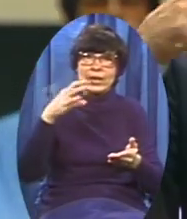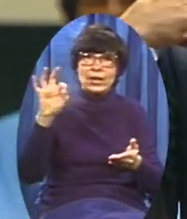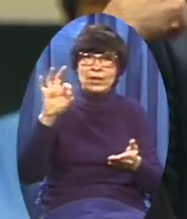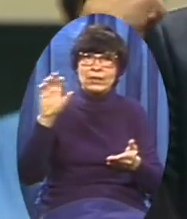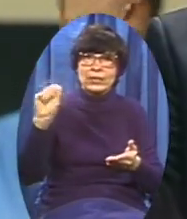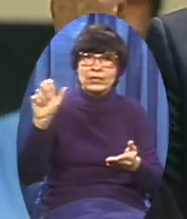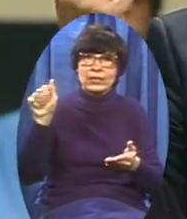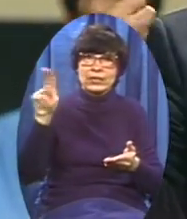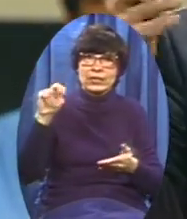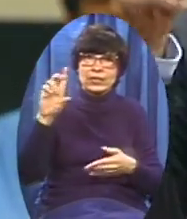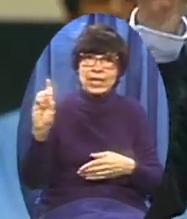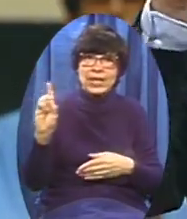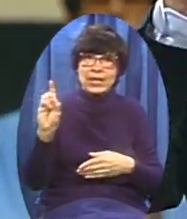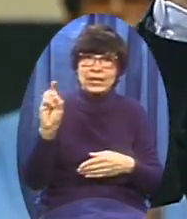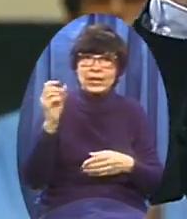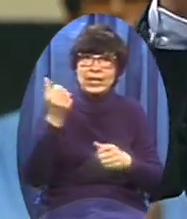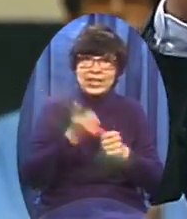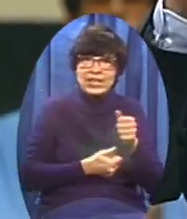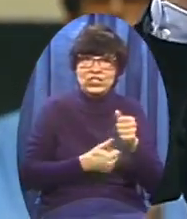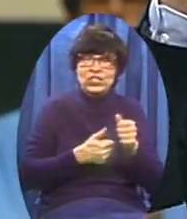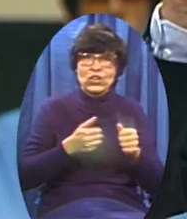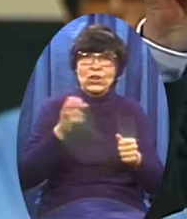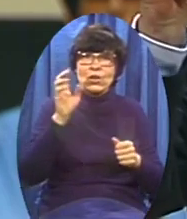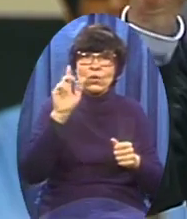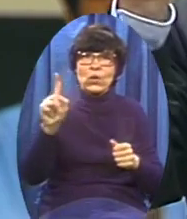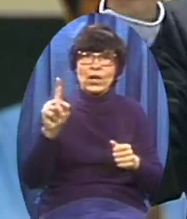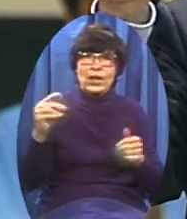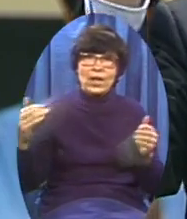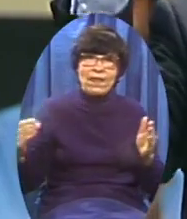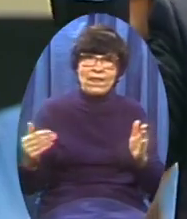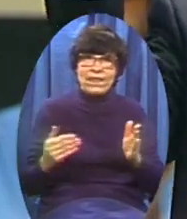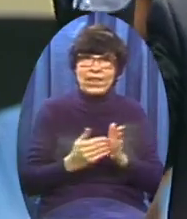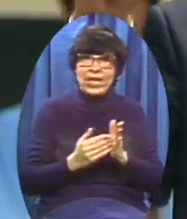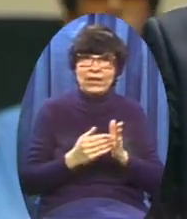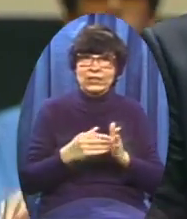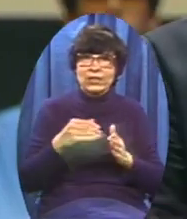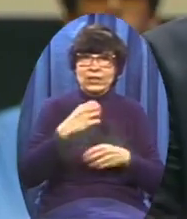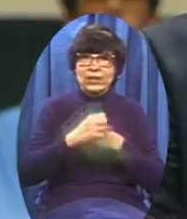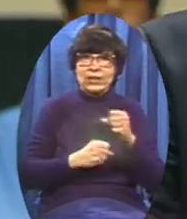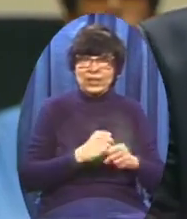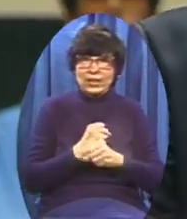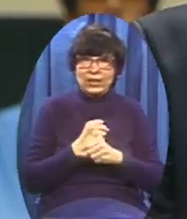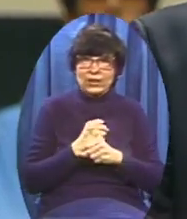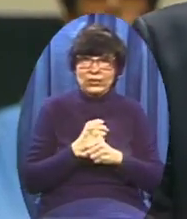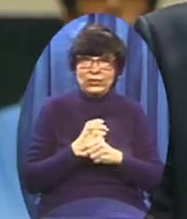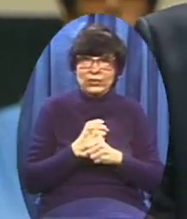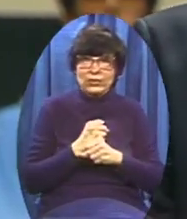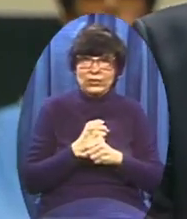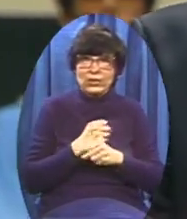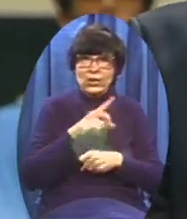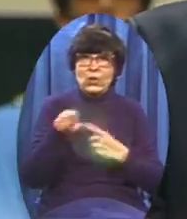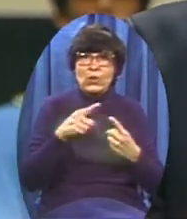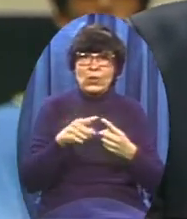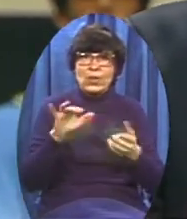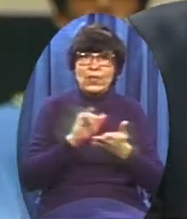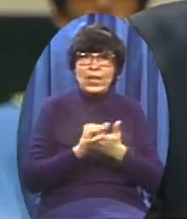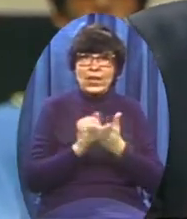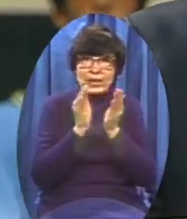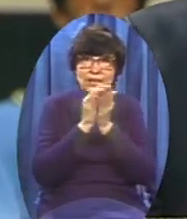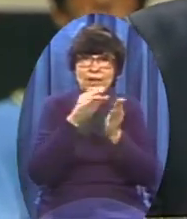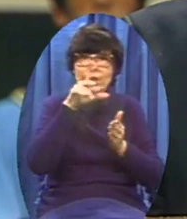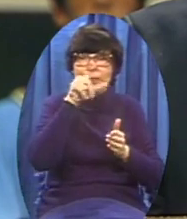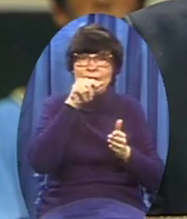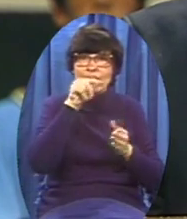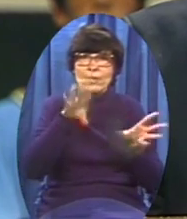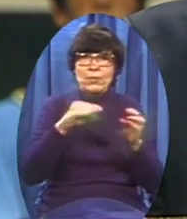round trip every 1,000 years, carrying as his burden and his load one grain of sand, when that little bird had moved all of North